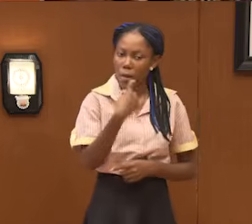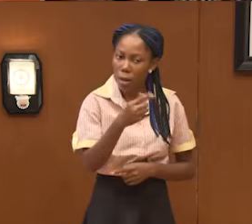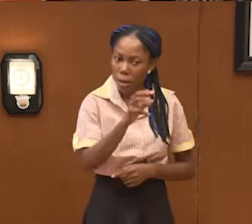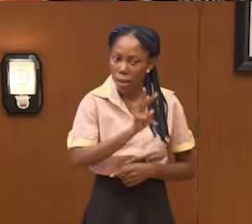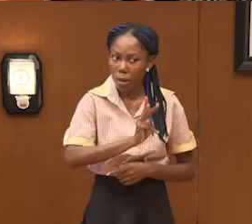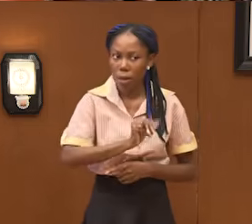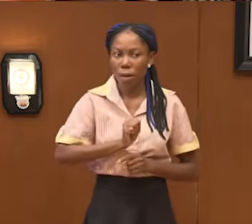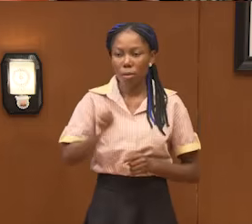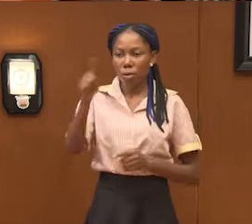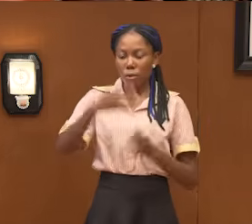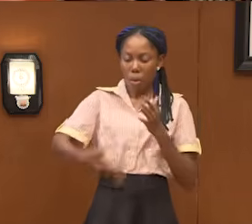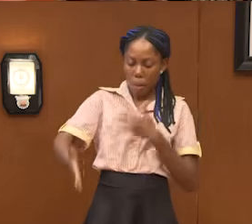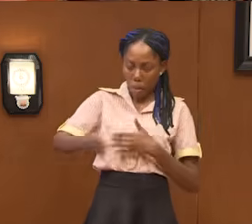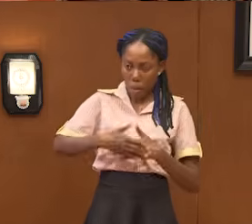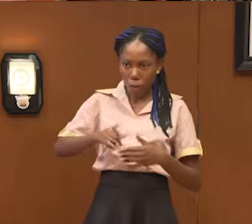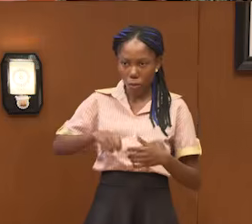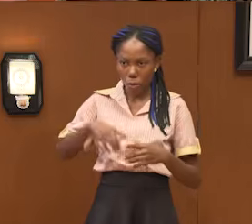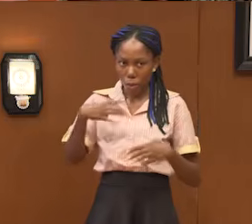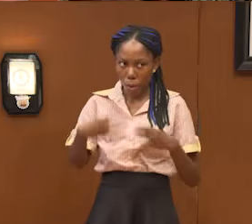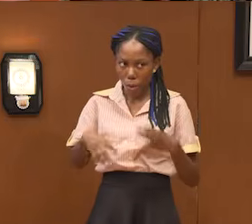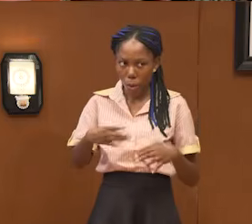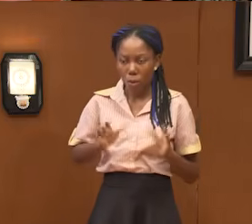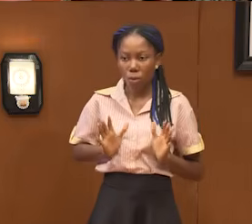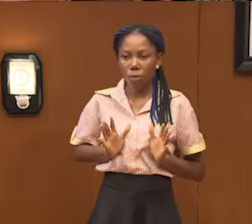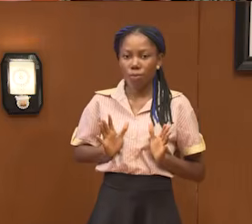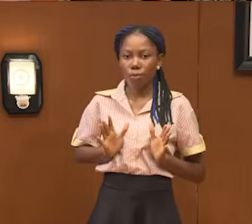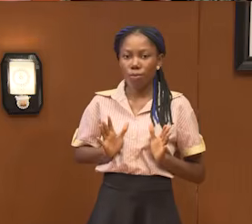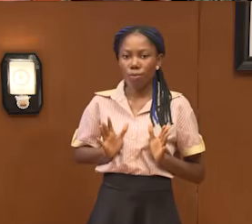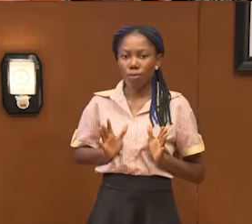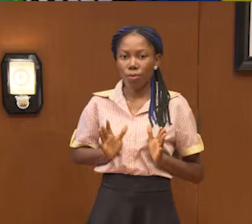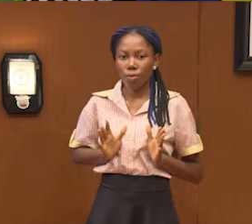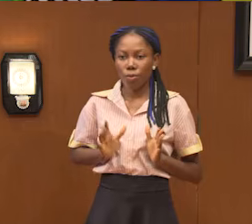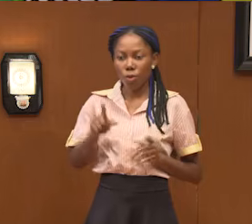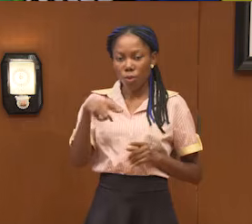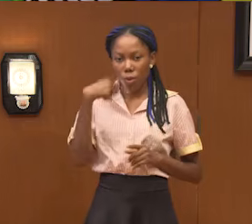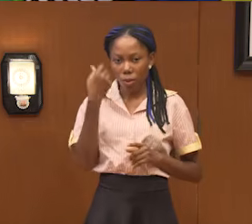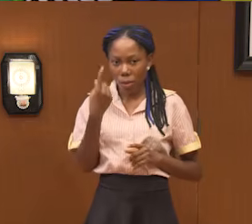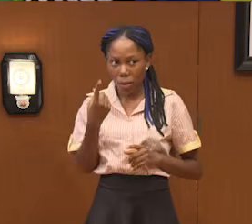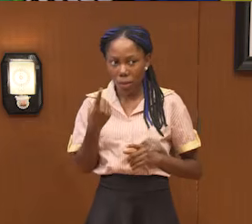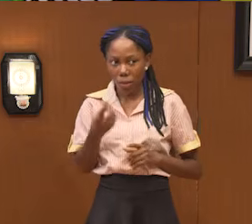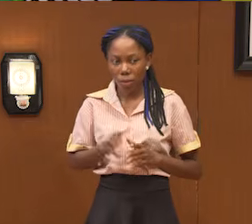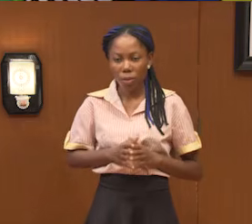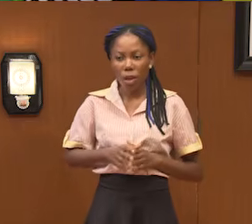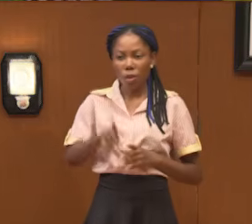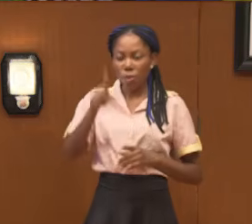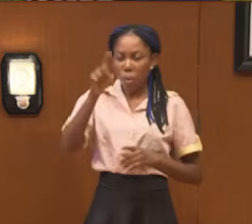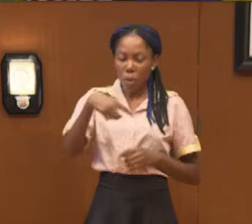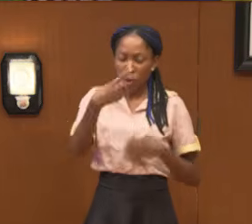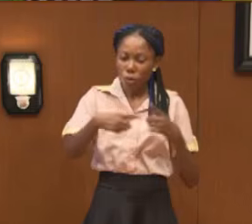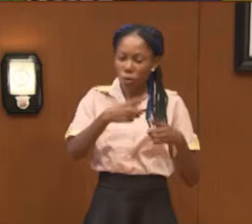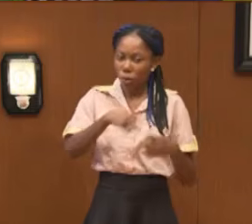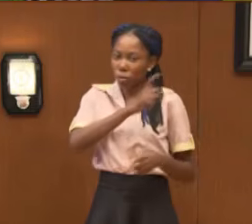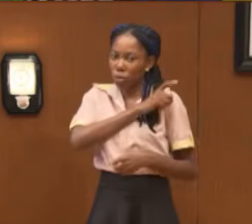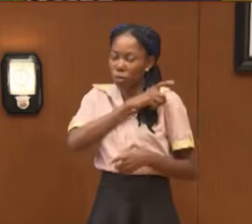After you make that report, then you come to the court. Immediately. Do you understand me? Make a report, and